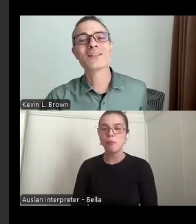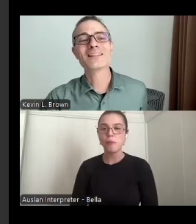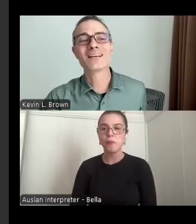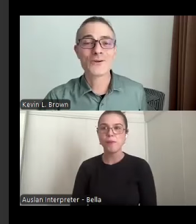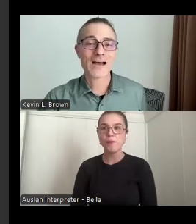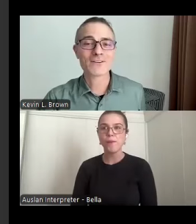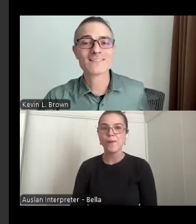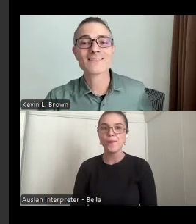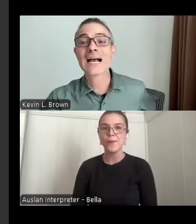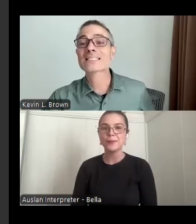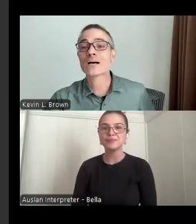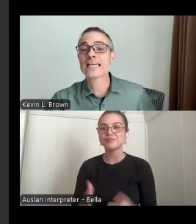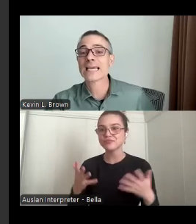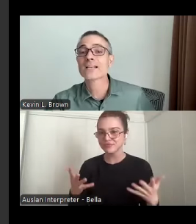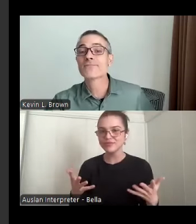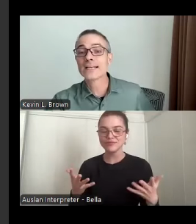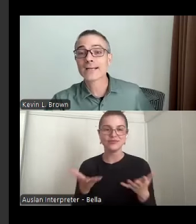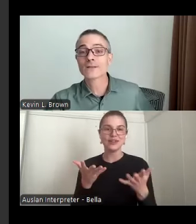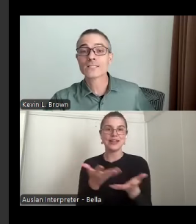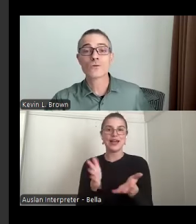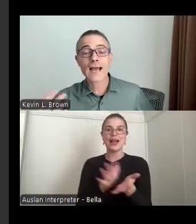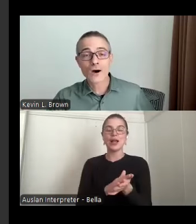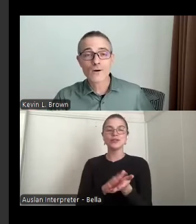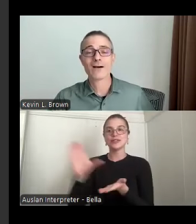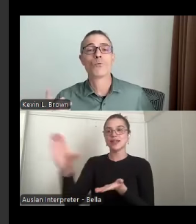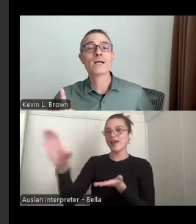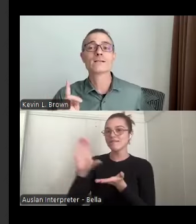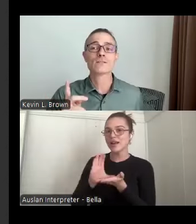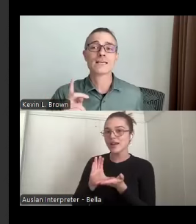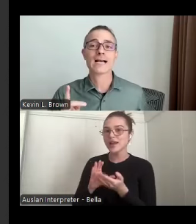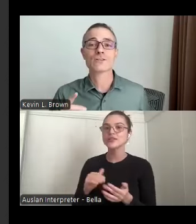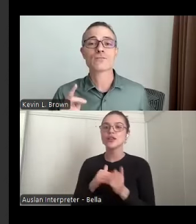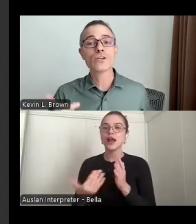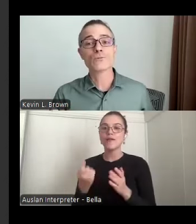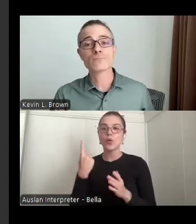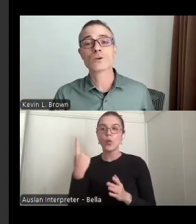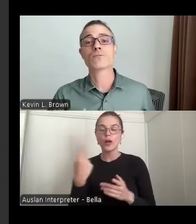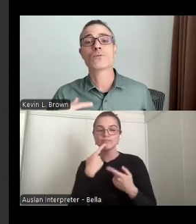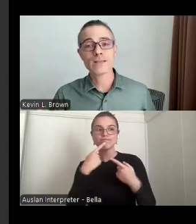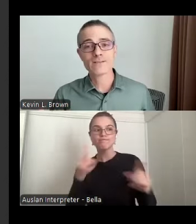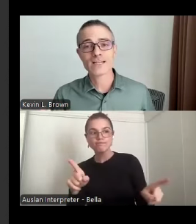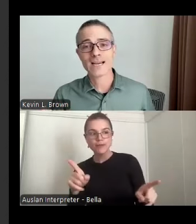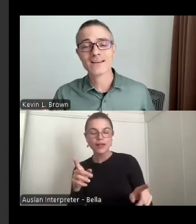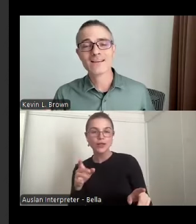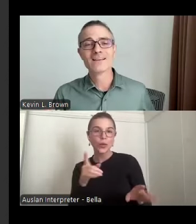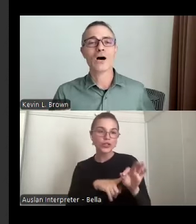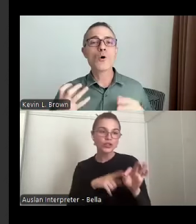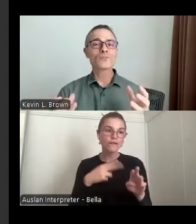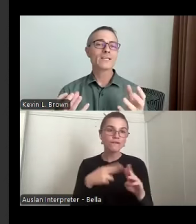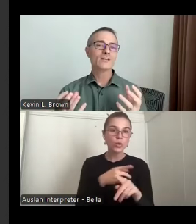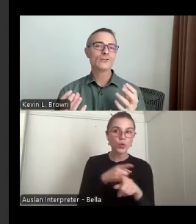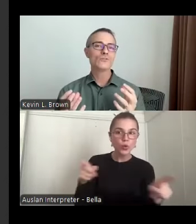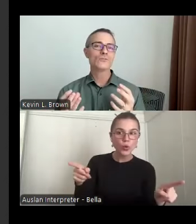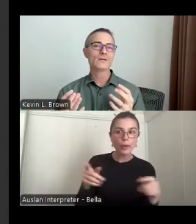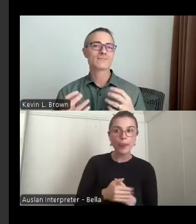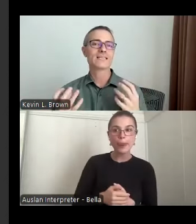So there you have it. That's how to get funding. And so now I have one call to action for you. So before we leave today,